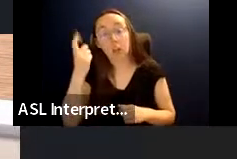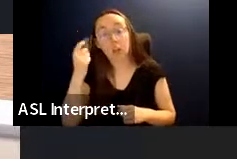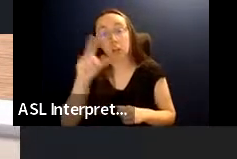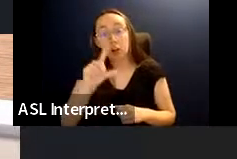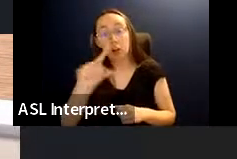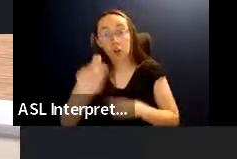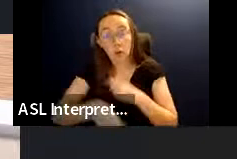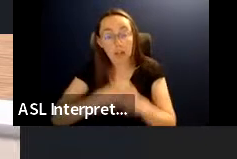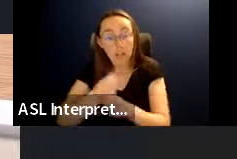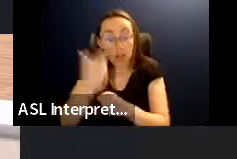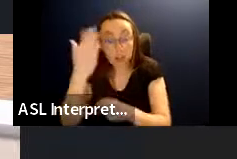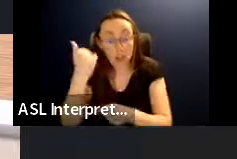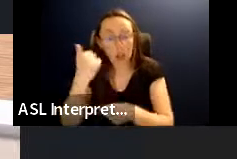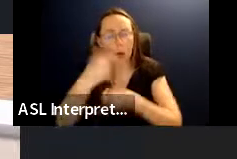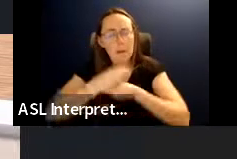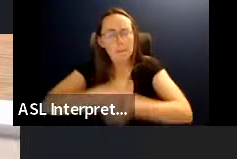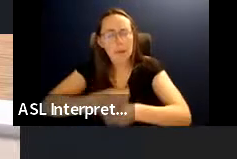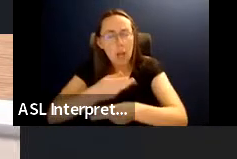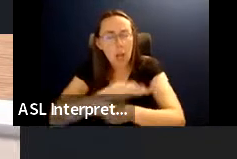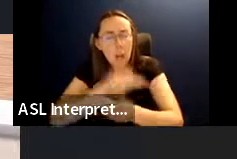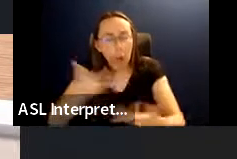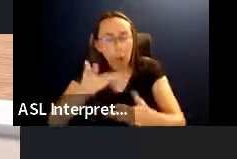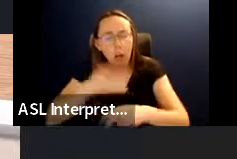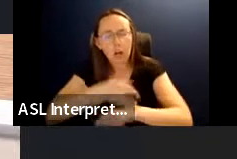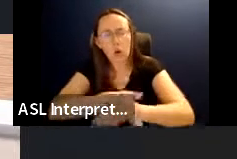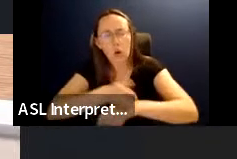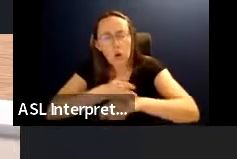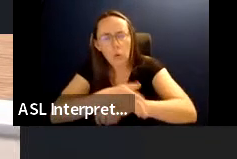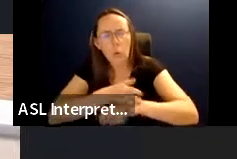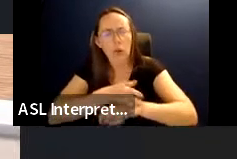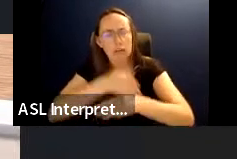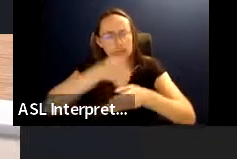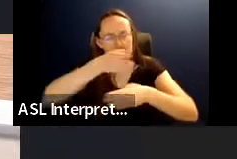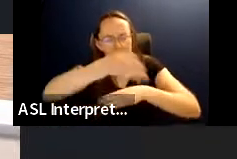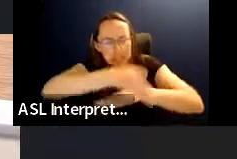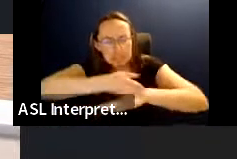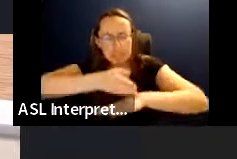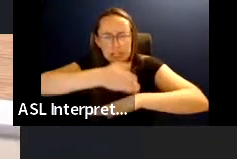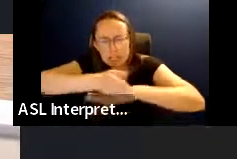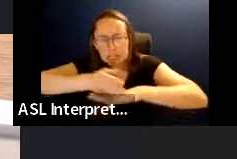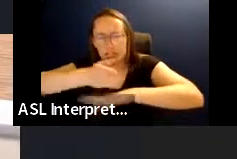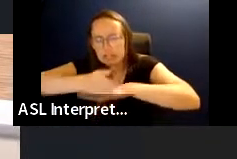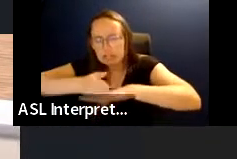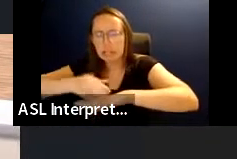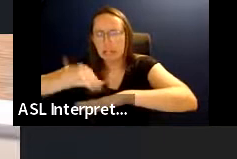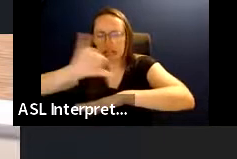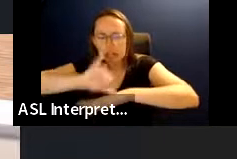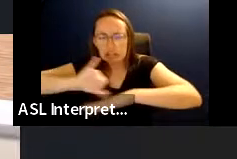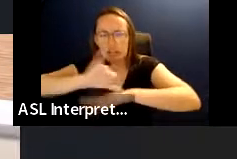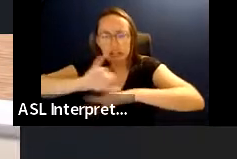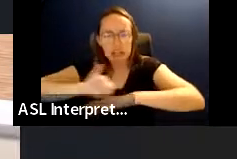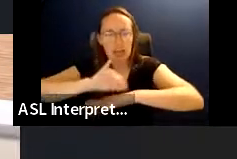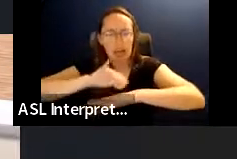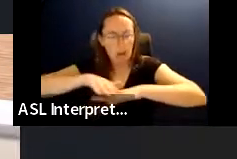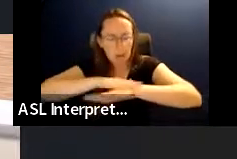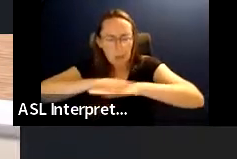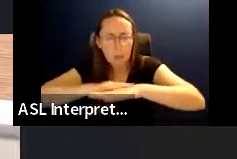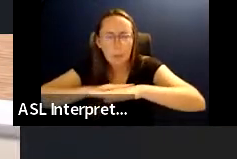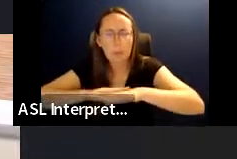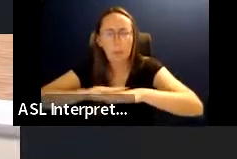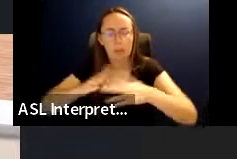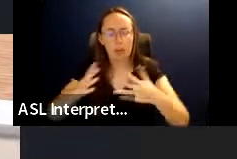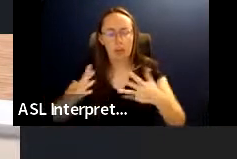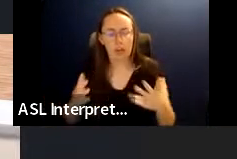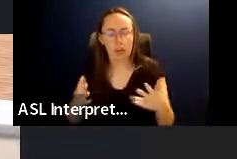fixtures out of wood. We would cut wood, we would sand wood, we would stain it, we would varnish it. And God forbid, start all over.